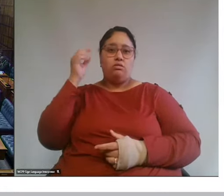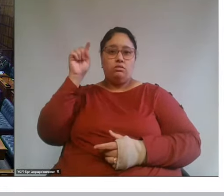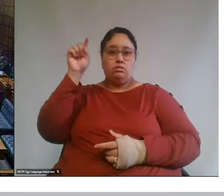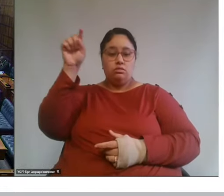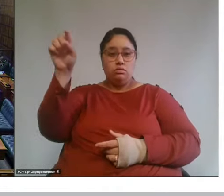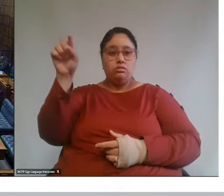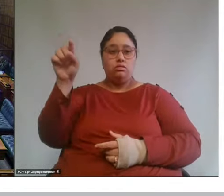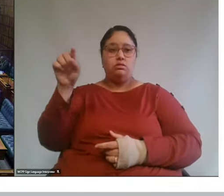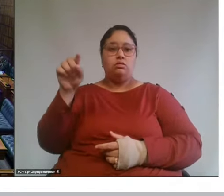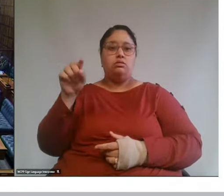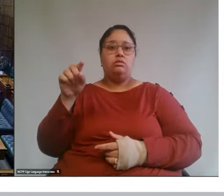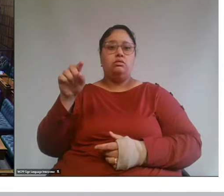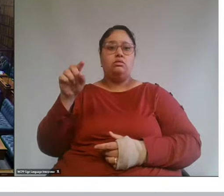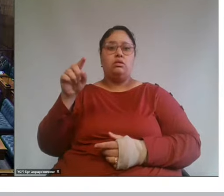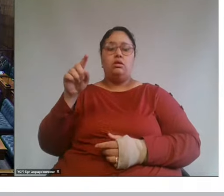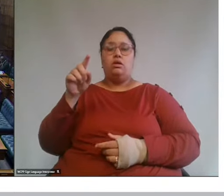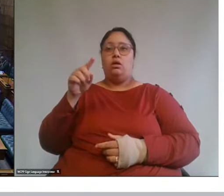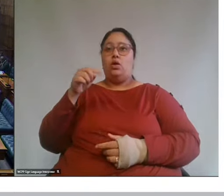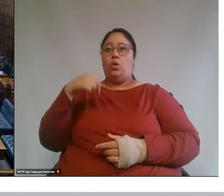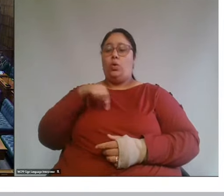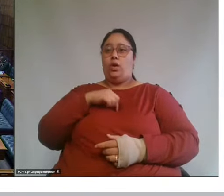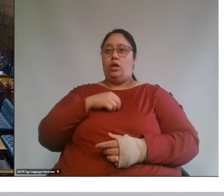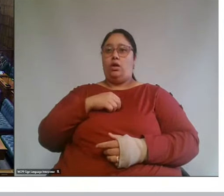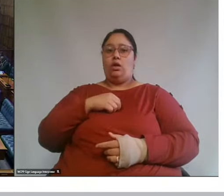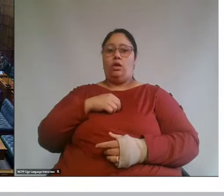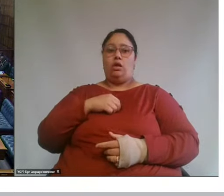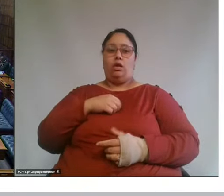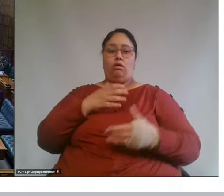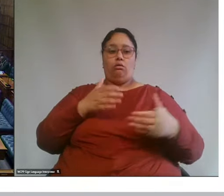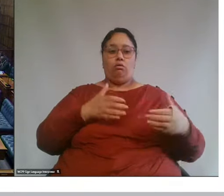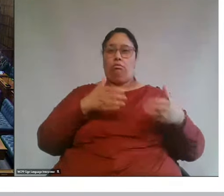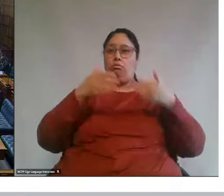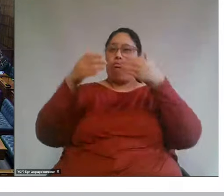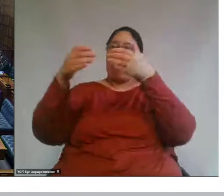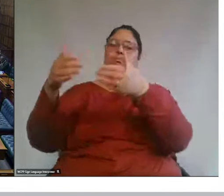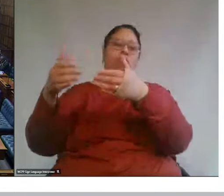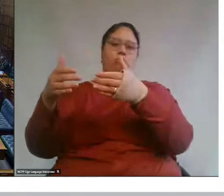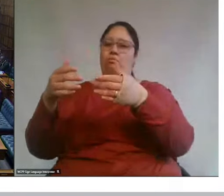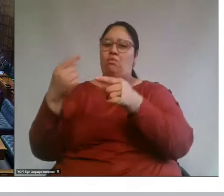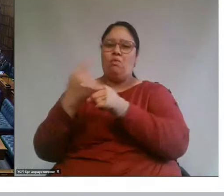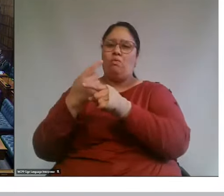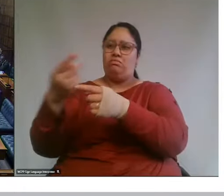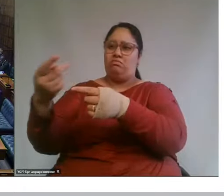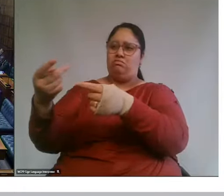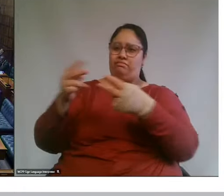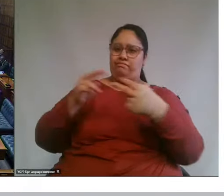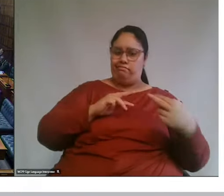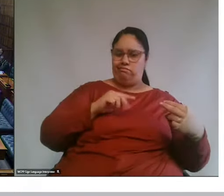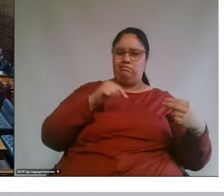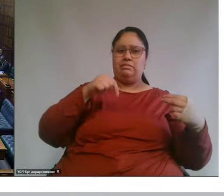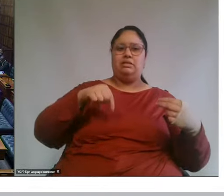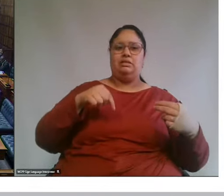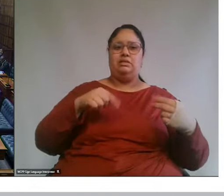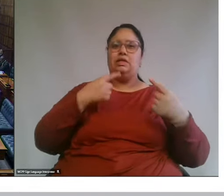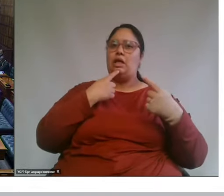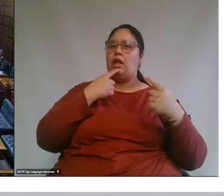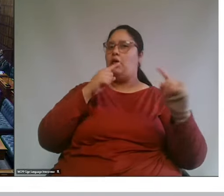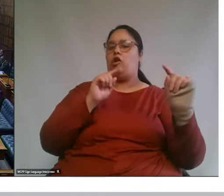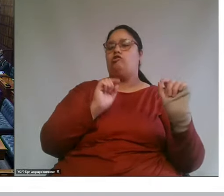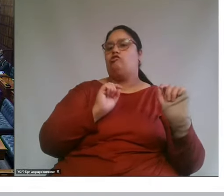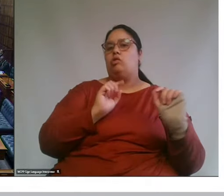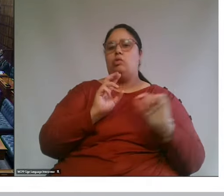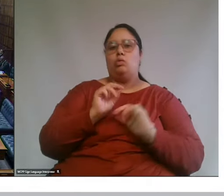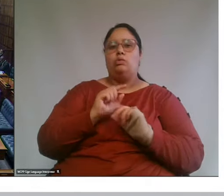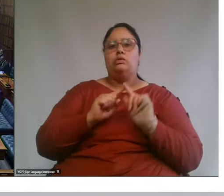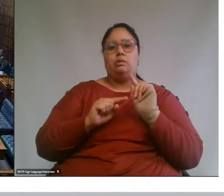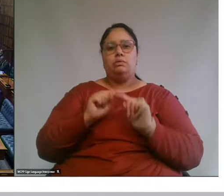um and uh I can't say that we've so taking a delegation doesn't always translate into a into a declaration you know sometimes